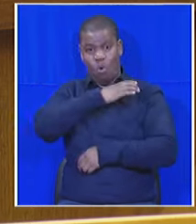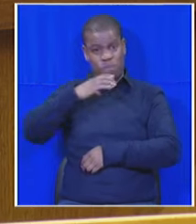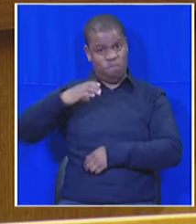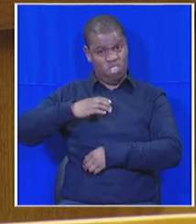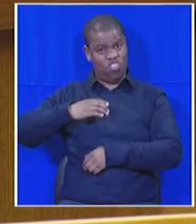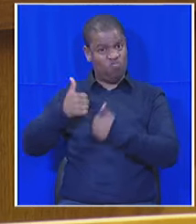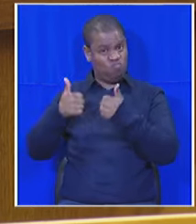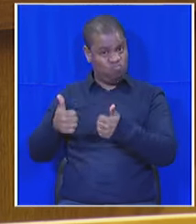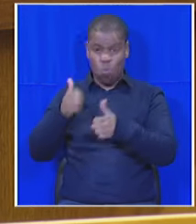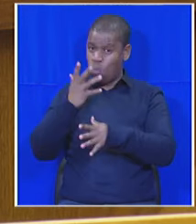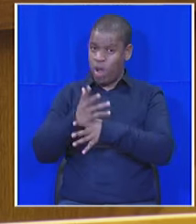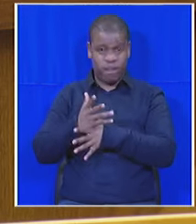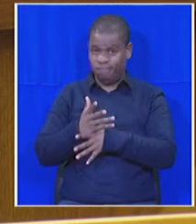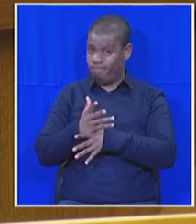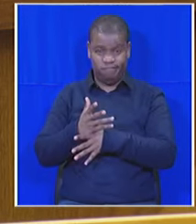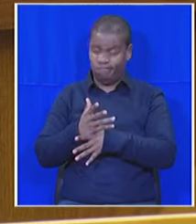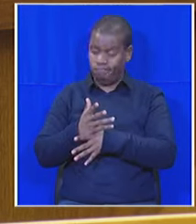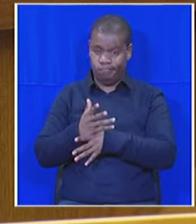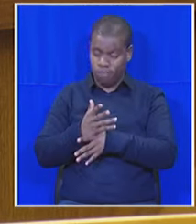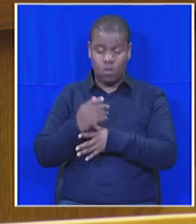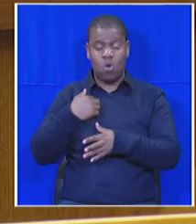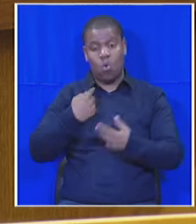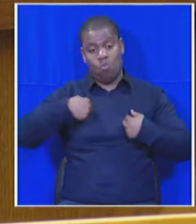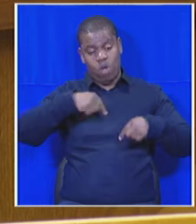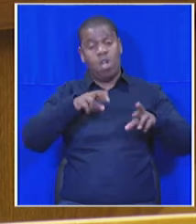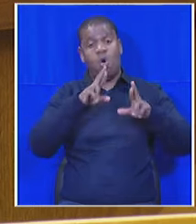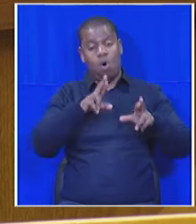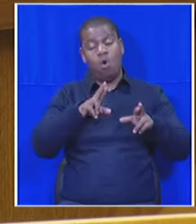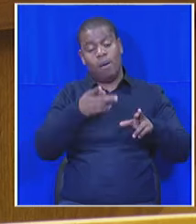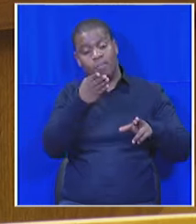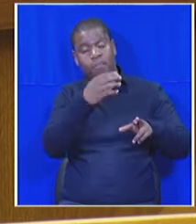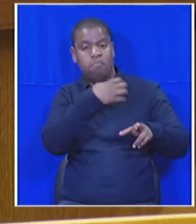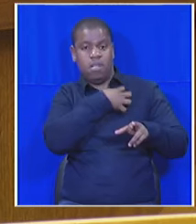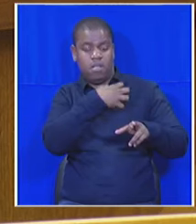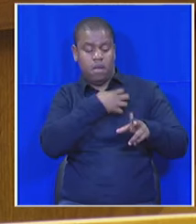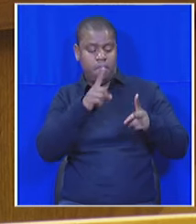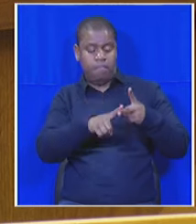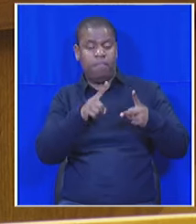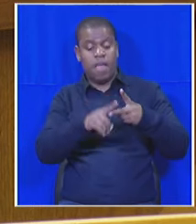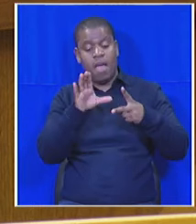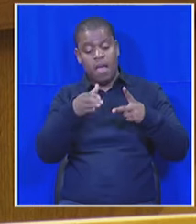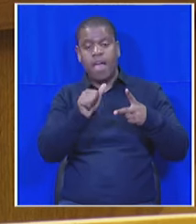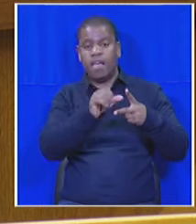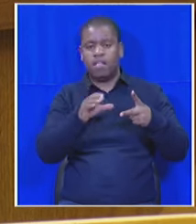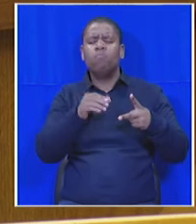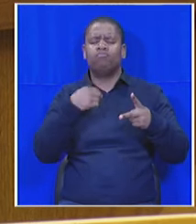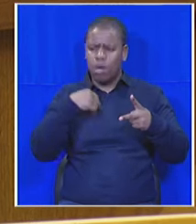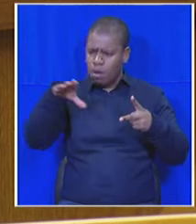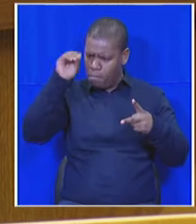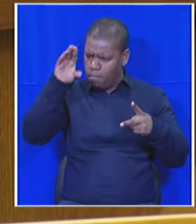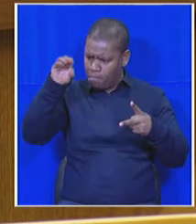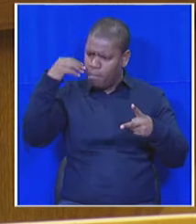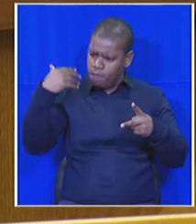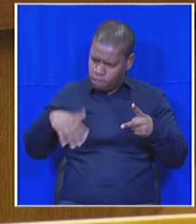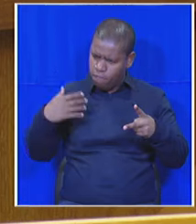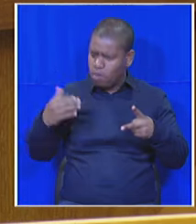Mr. Minister, and we hope that the Minister and the ANC have finally taken lessons from